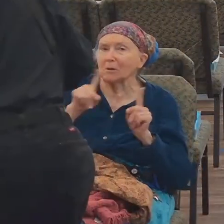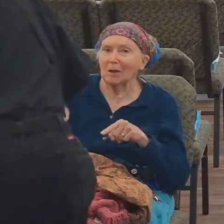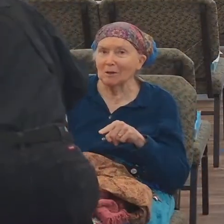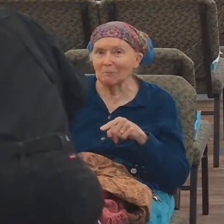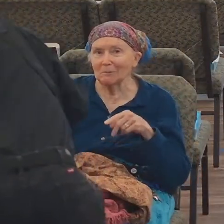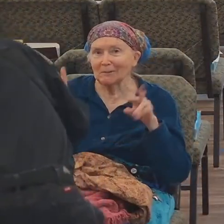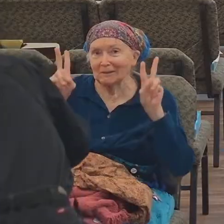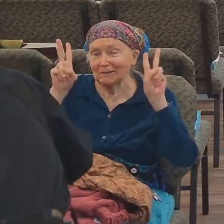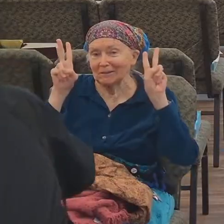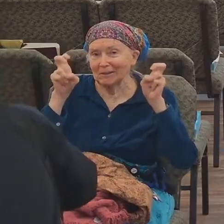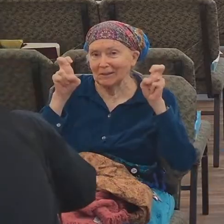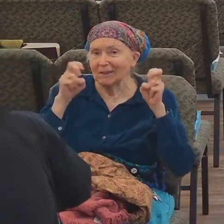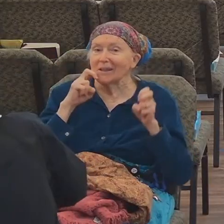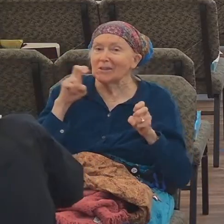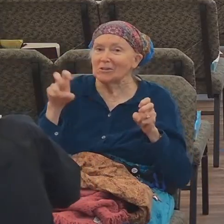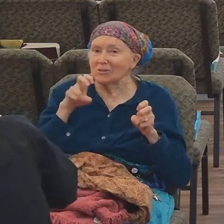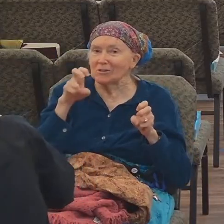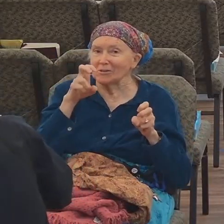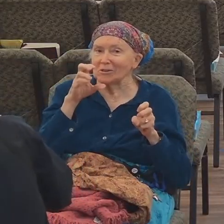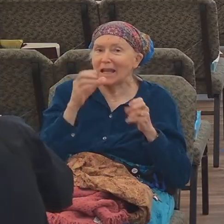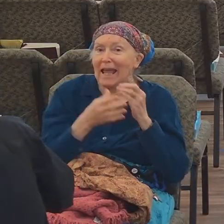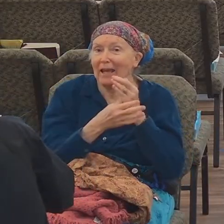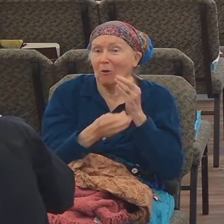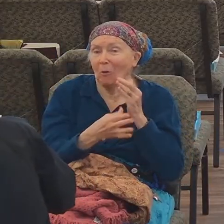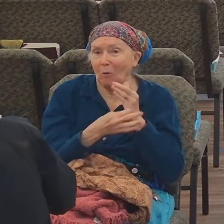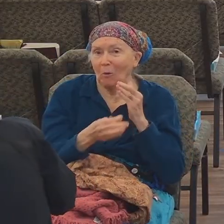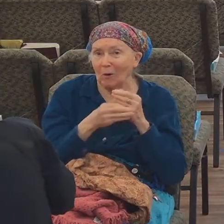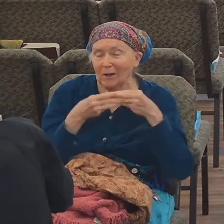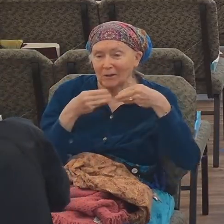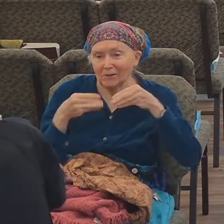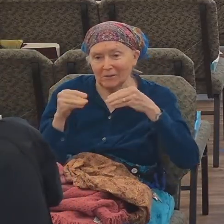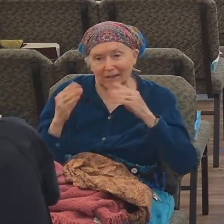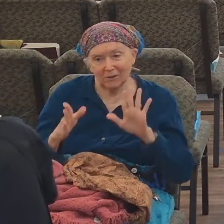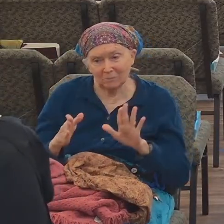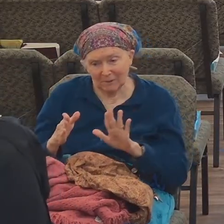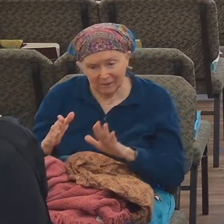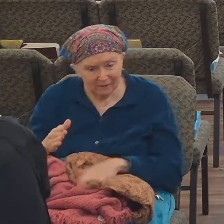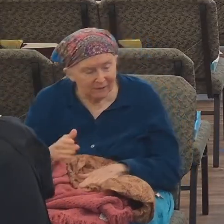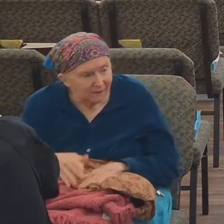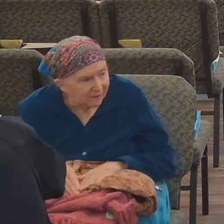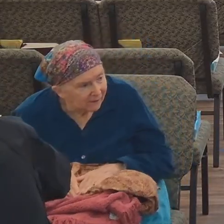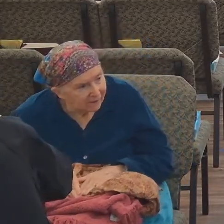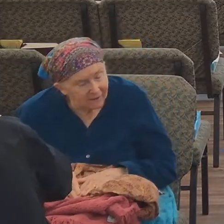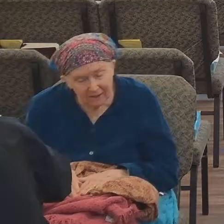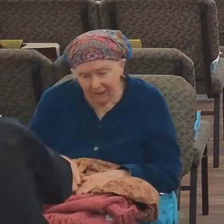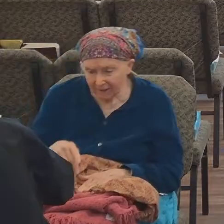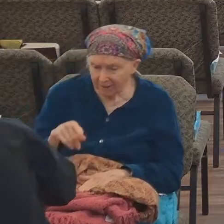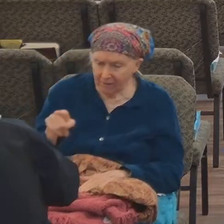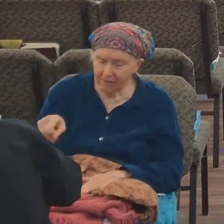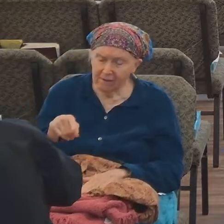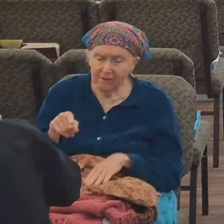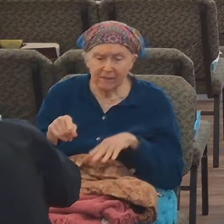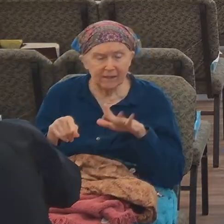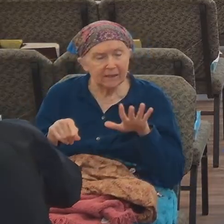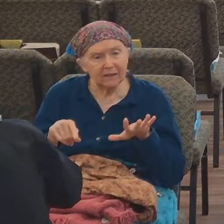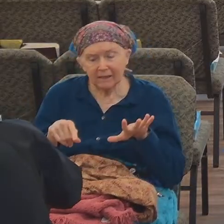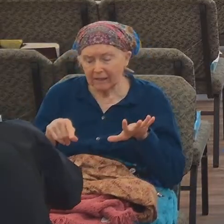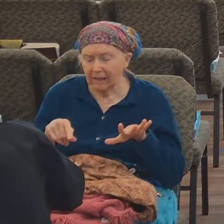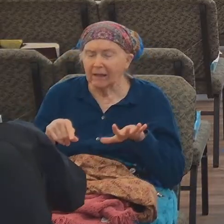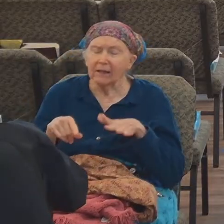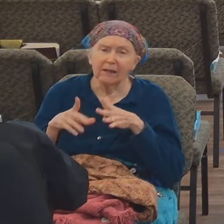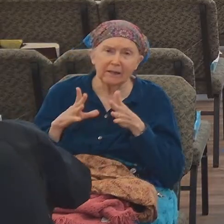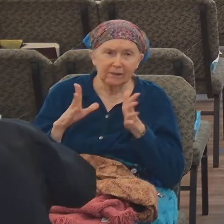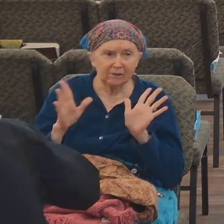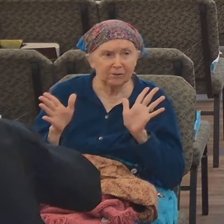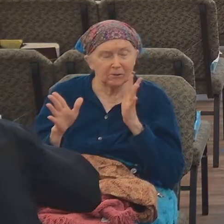are unfamiliar with traveling teachers, if you will, philosophers, people who are out for prestige and honor